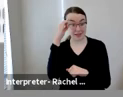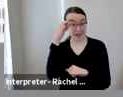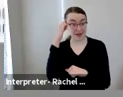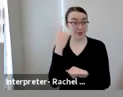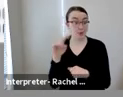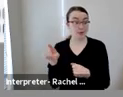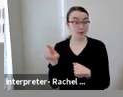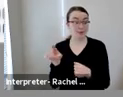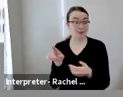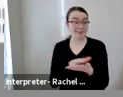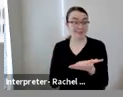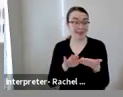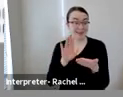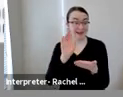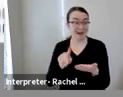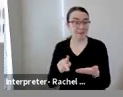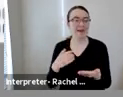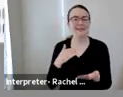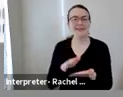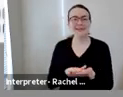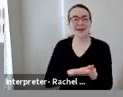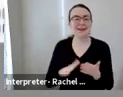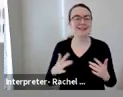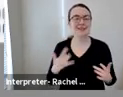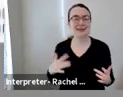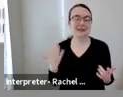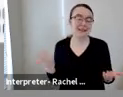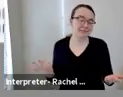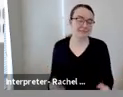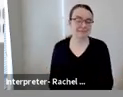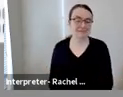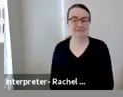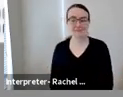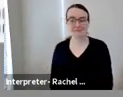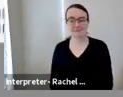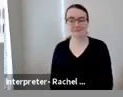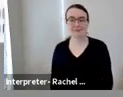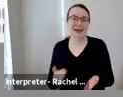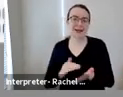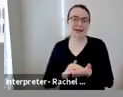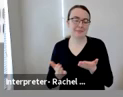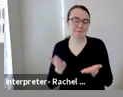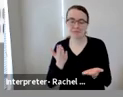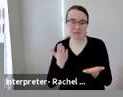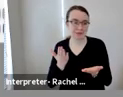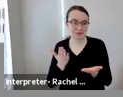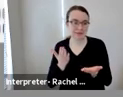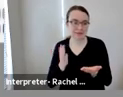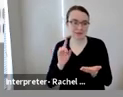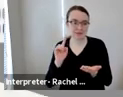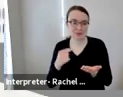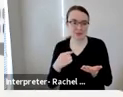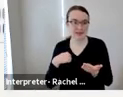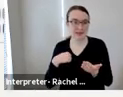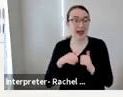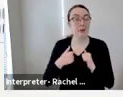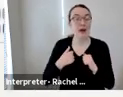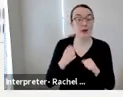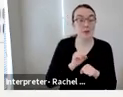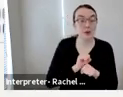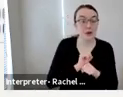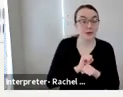that, it has a nice feeling. Okay. Again, maybe it's just how I worked when I was